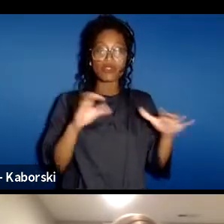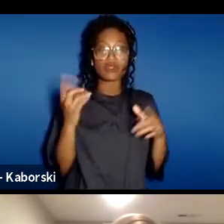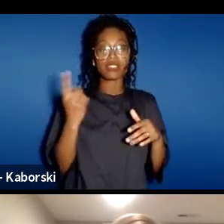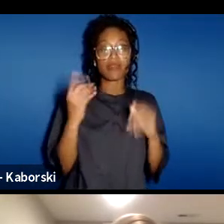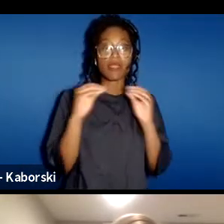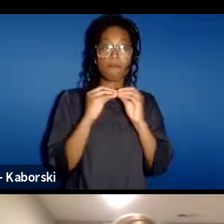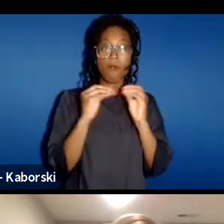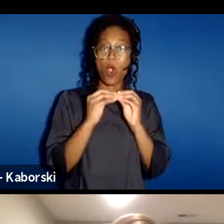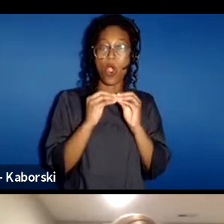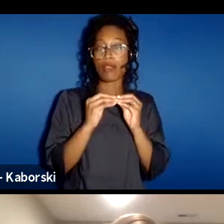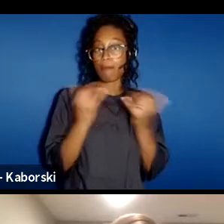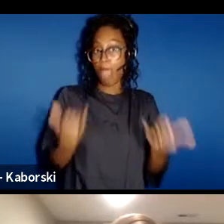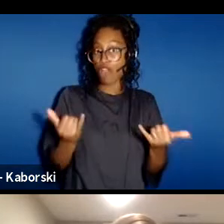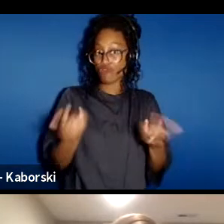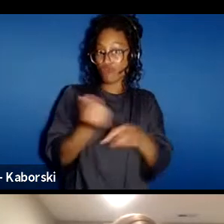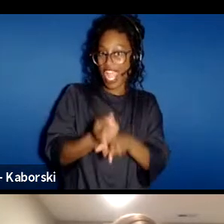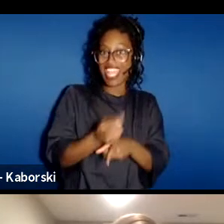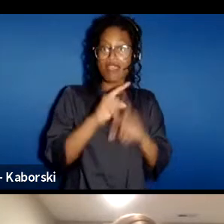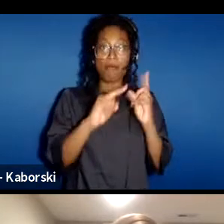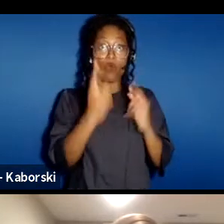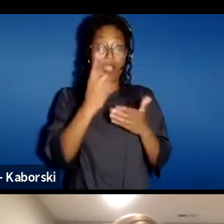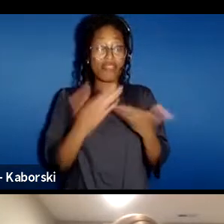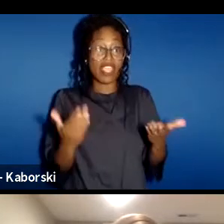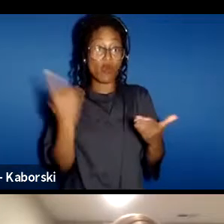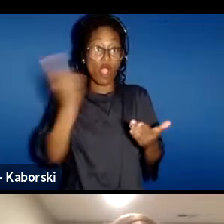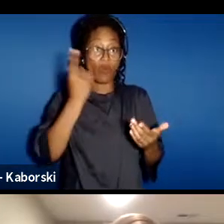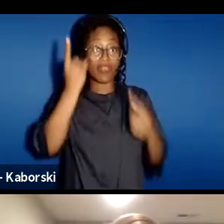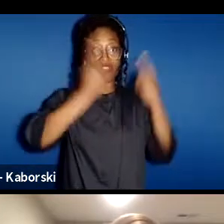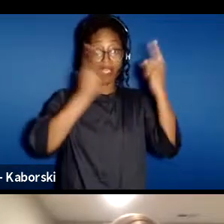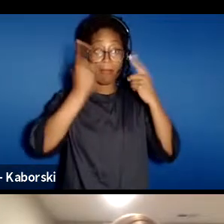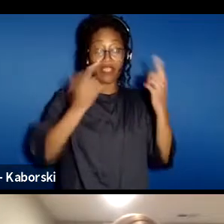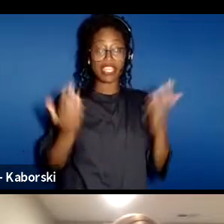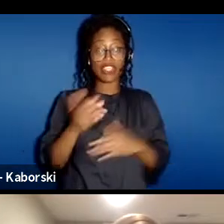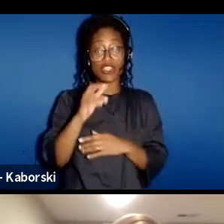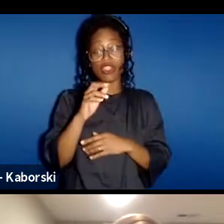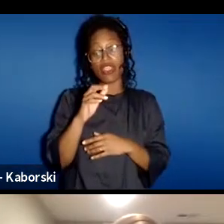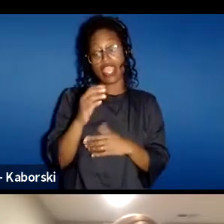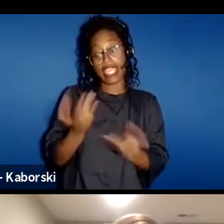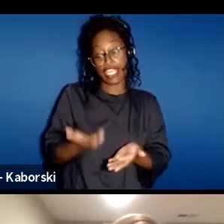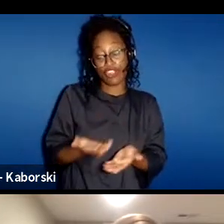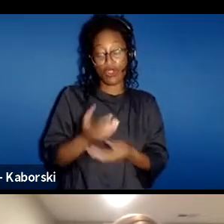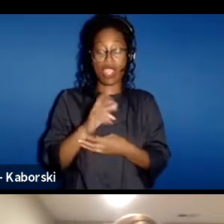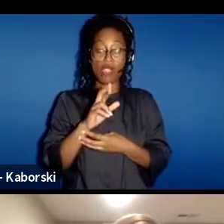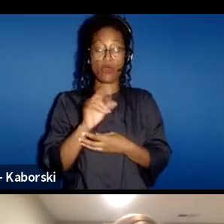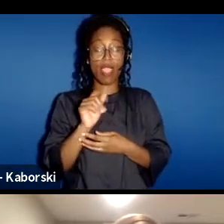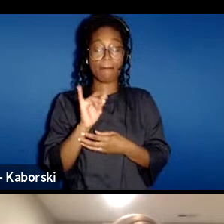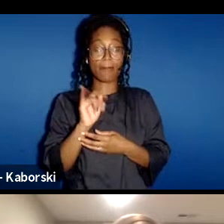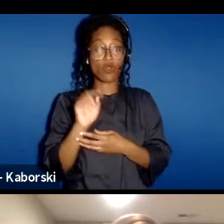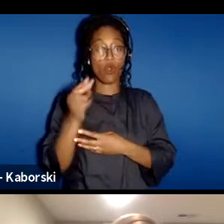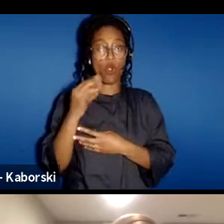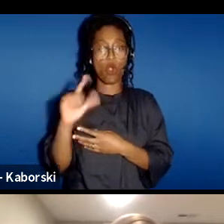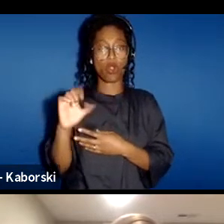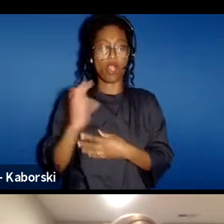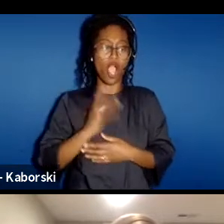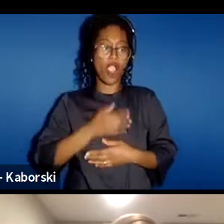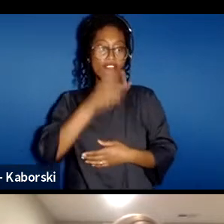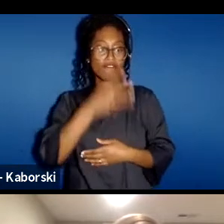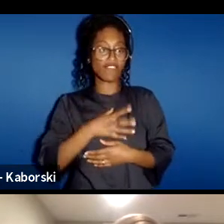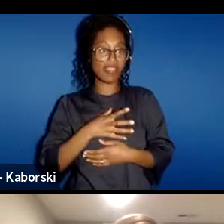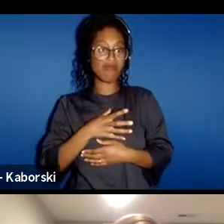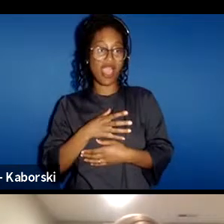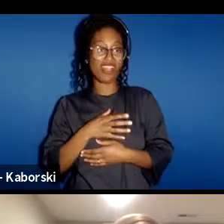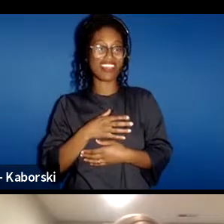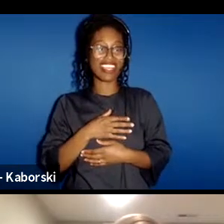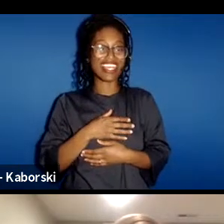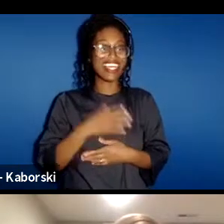awesome. And one of the things we really think about at Rabbit Hole is we think about our female consumer as well. So our core product, I should grab this